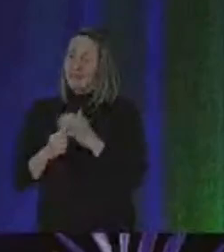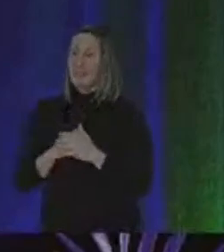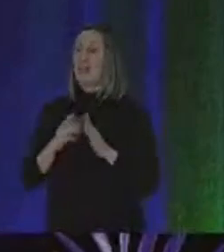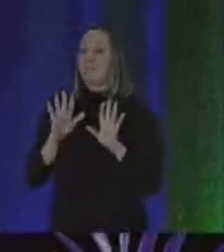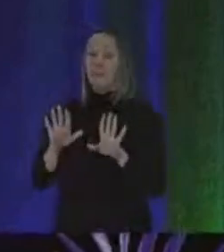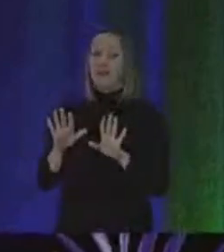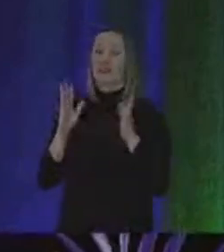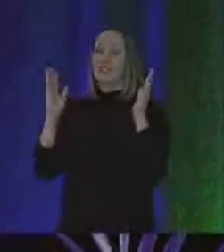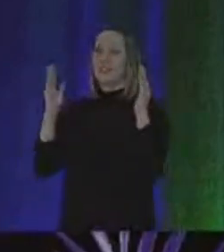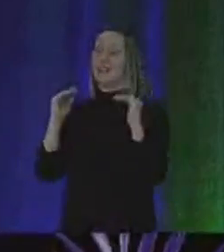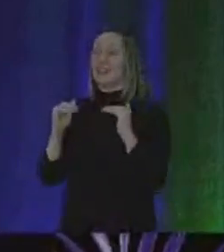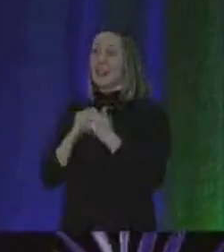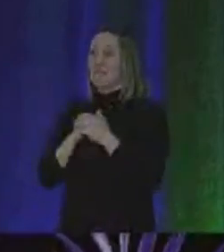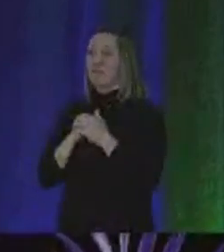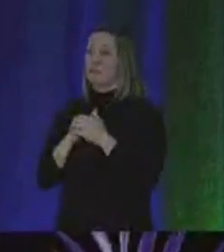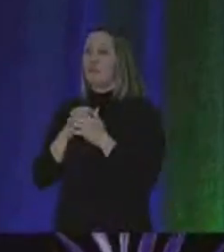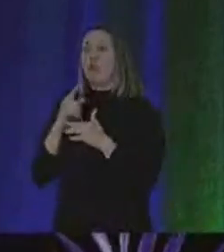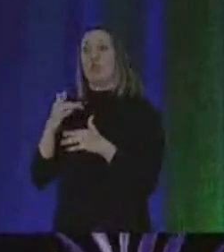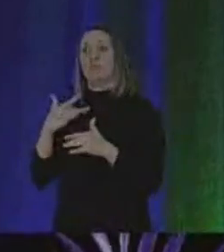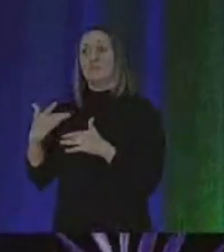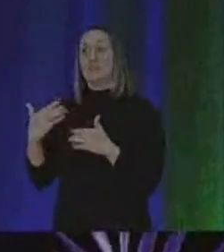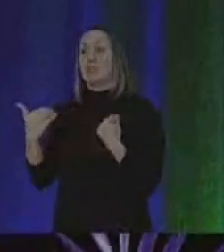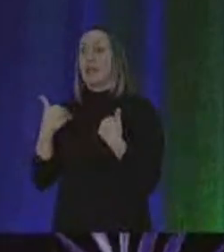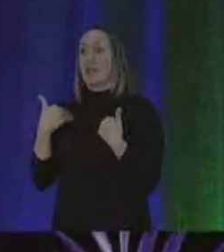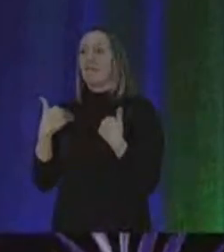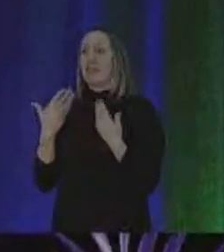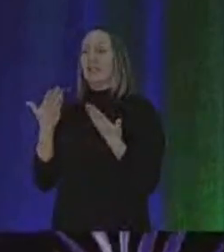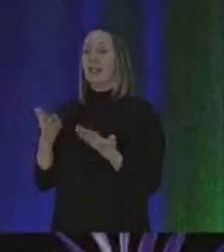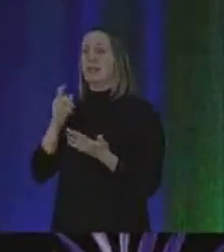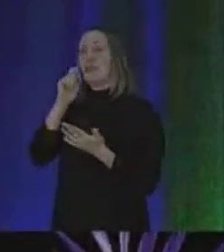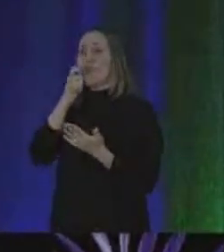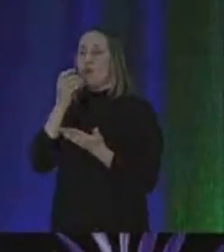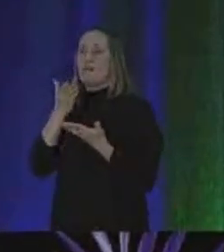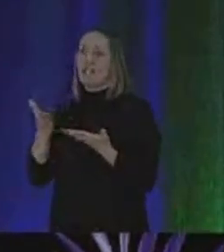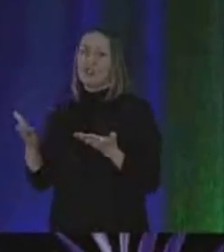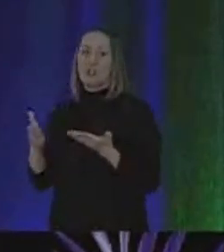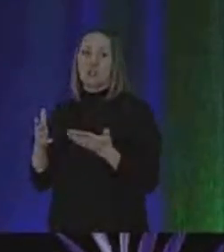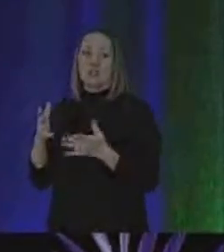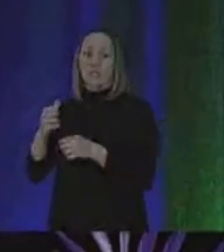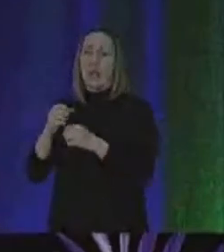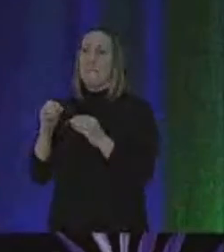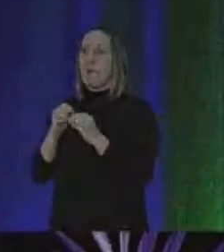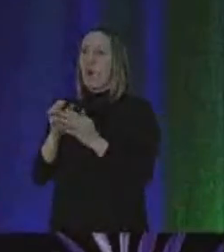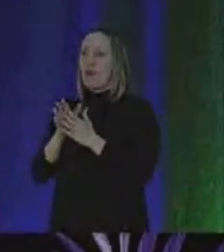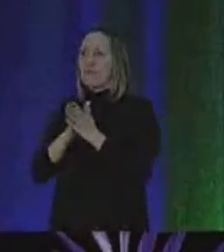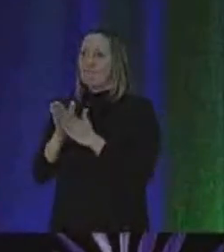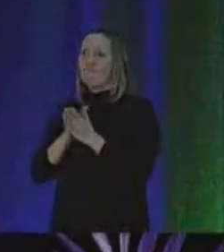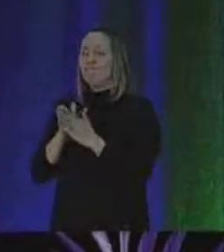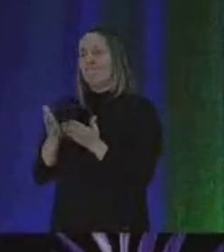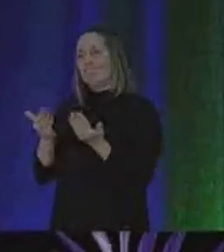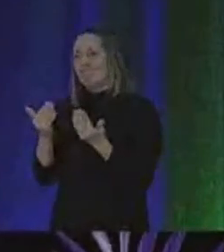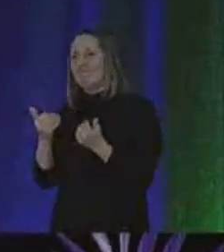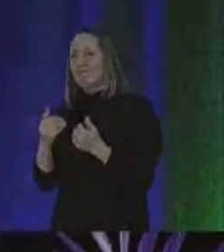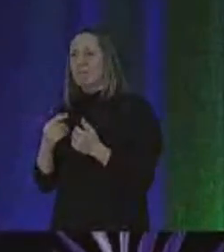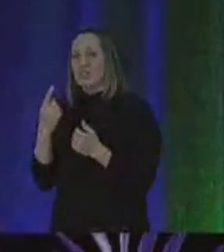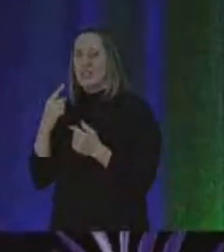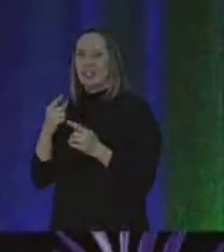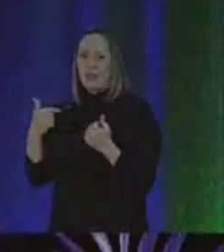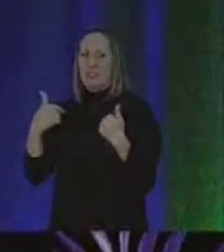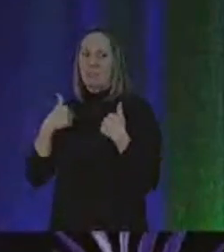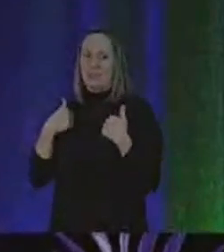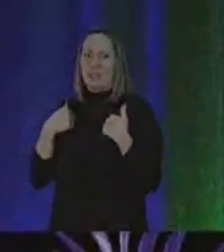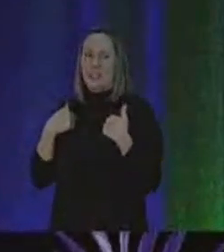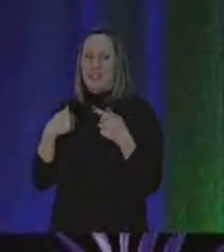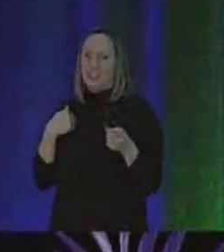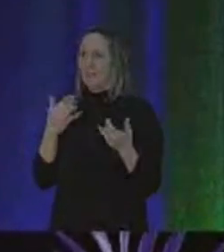But then next up, you typically have like, hey, here are our cool features to get you more enticed. This is literally me from lunch today, served